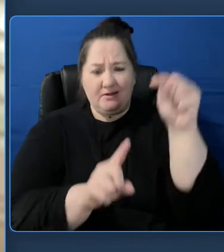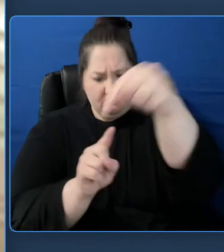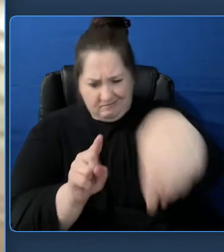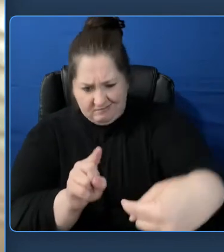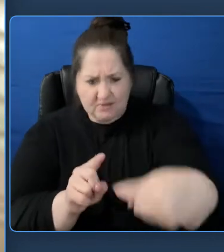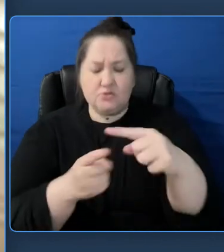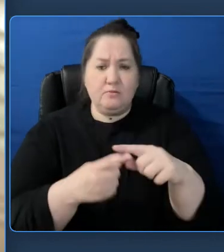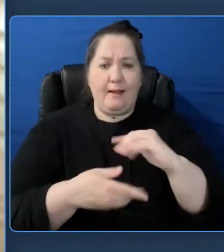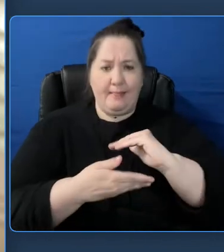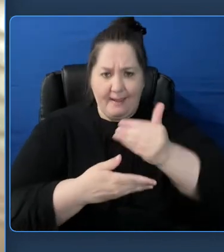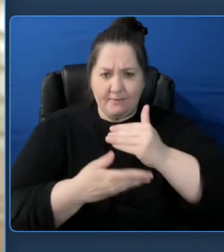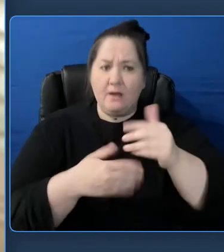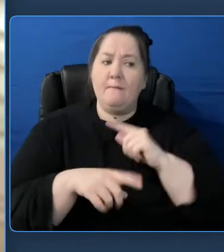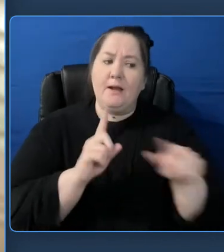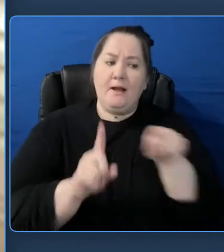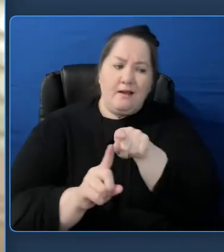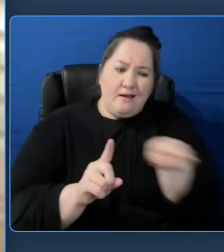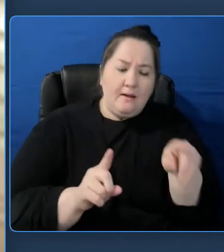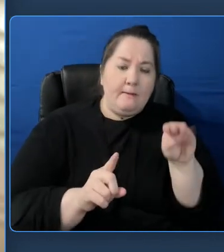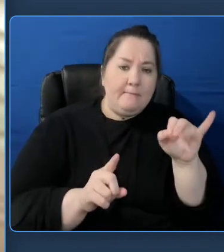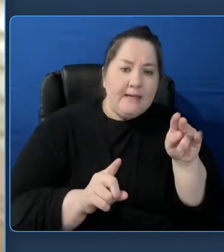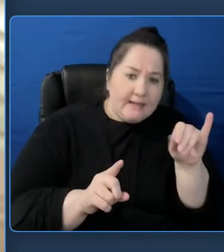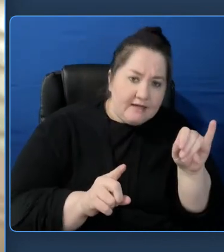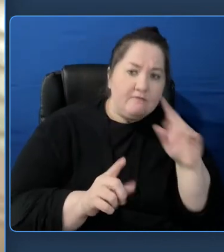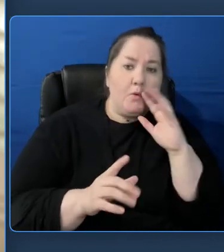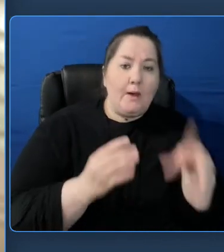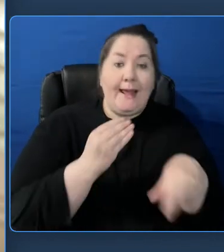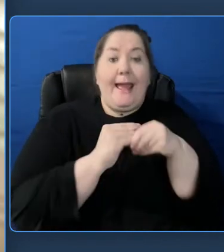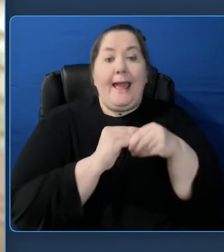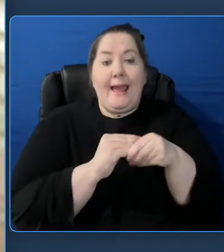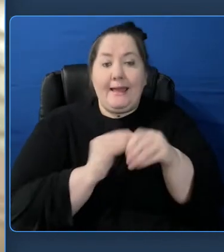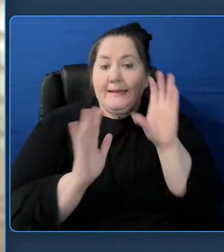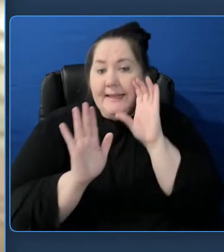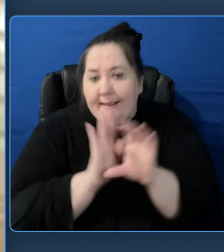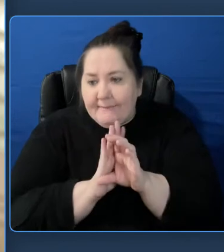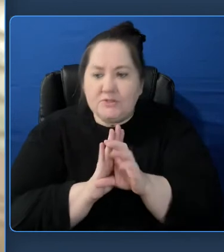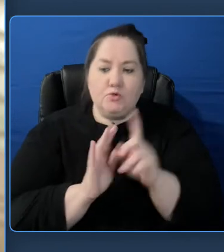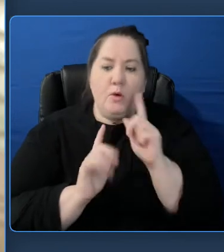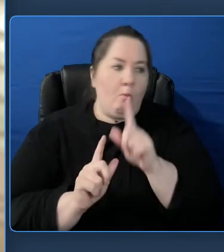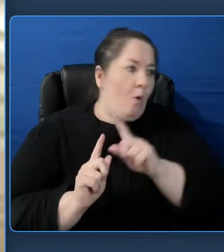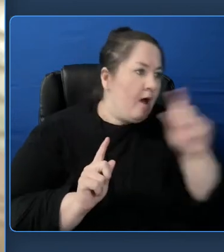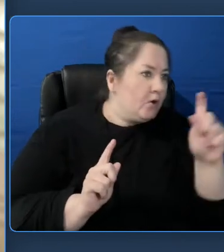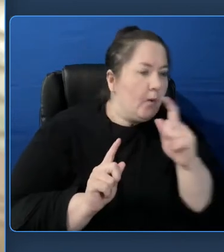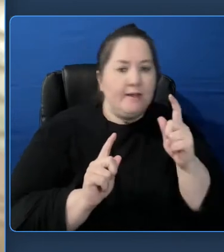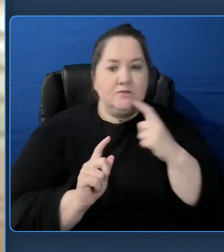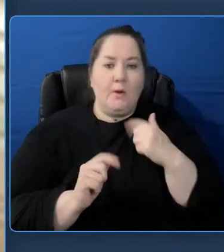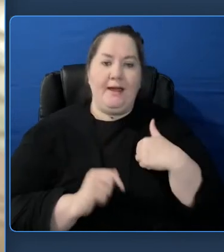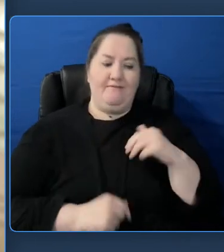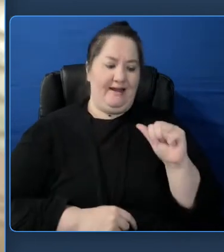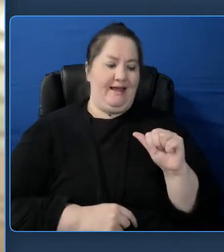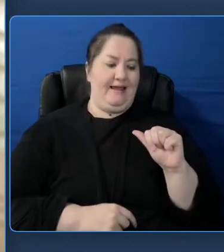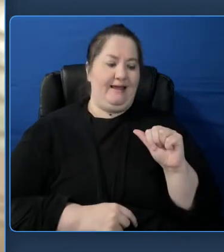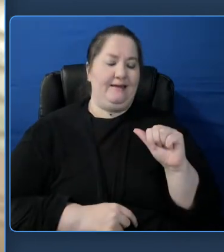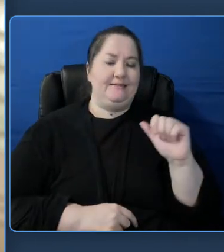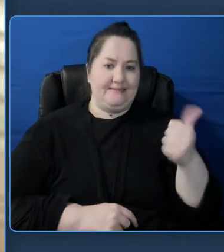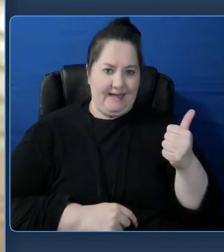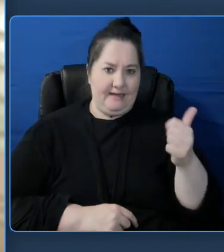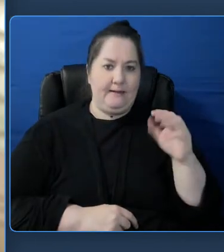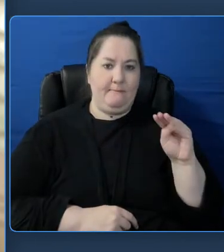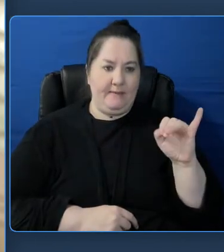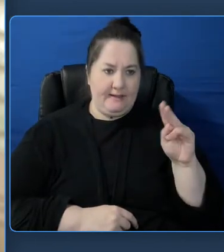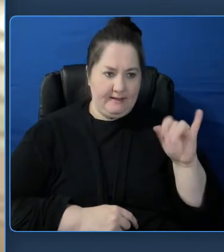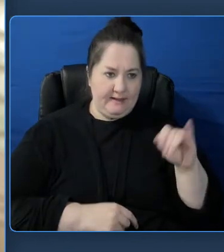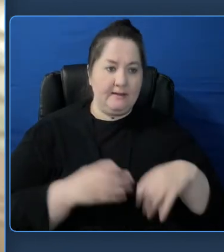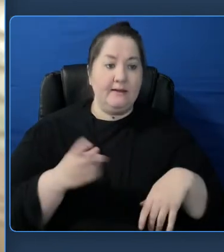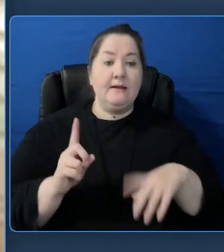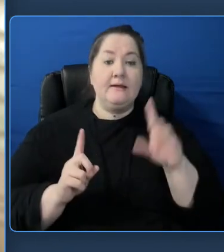mini so that if I wanted to put an image in there while I'm walking away or doing something else, I'd have that. So I have an A10 mini there. This is a